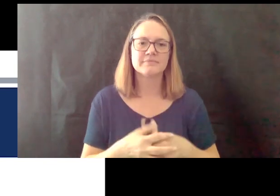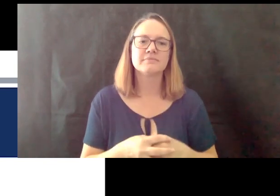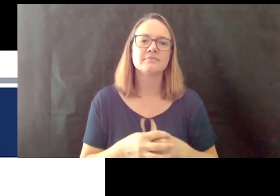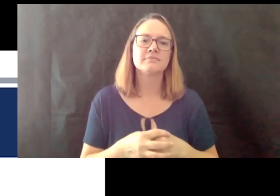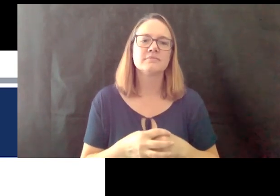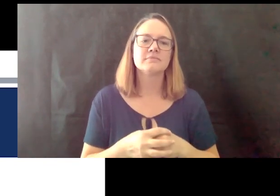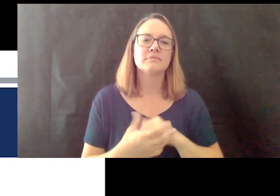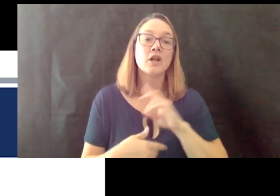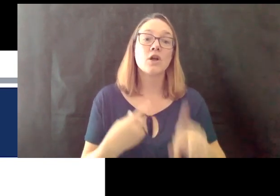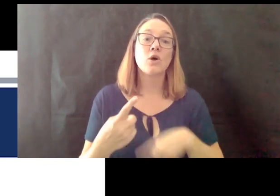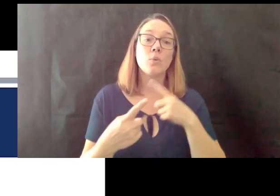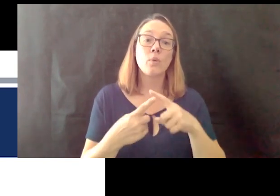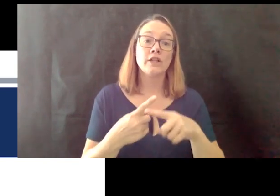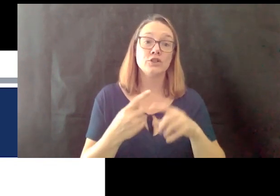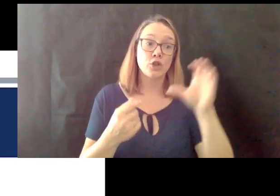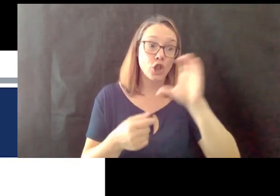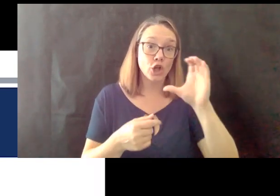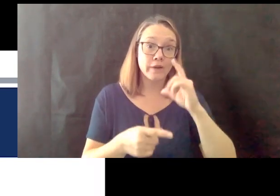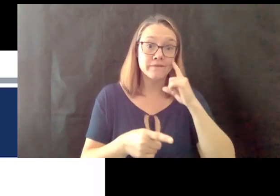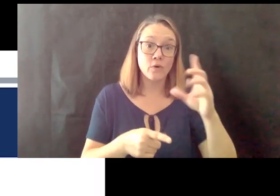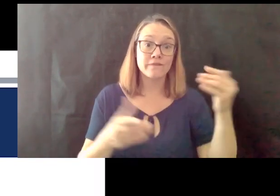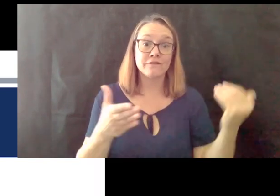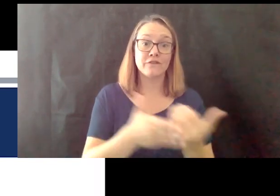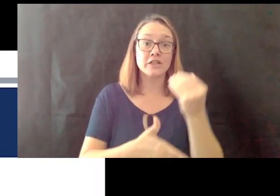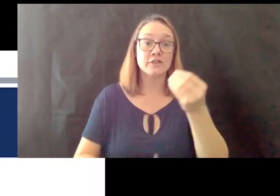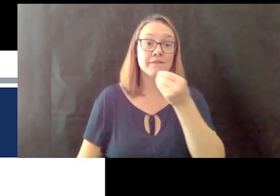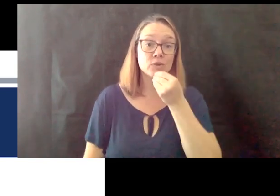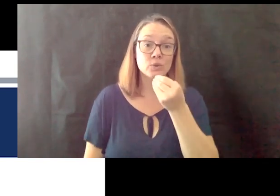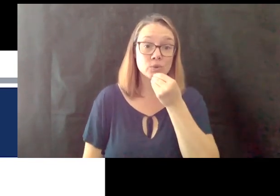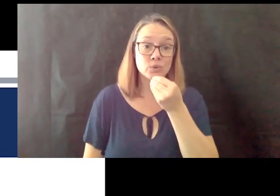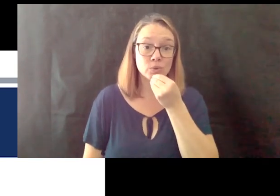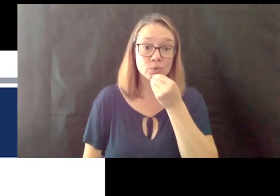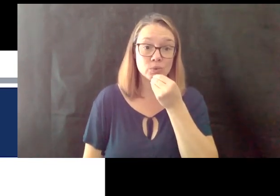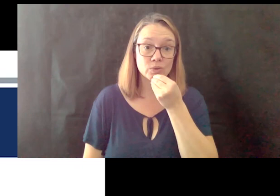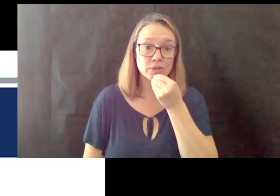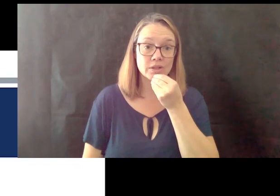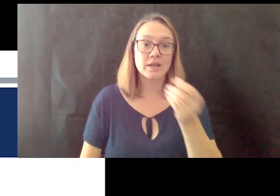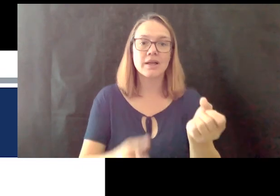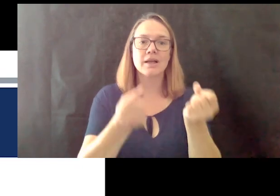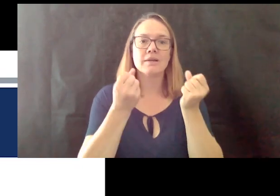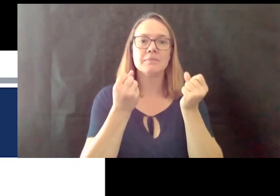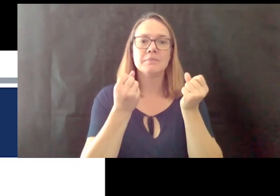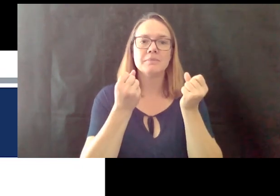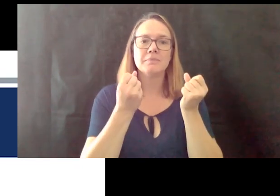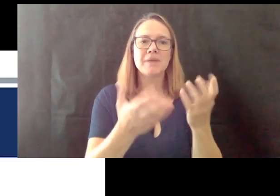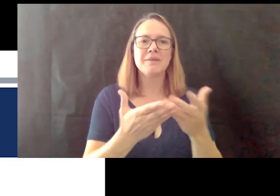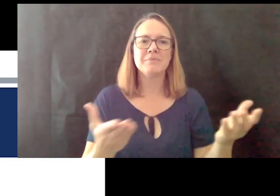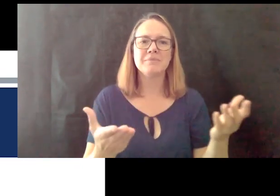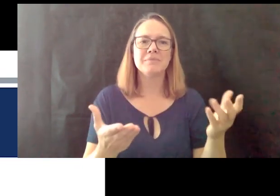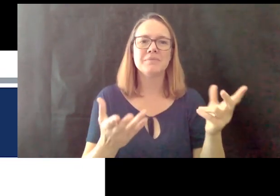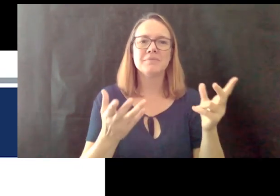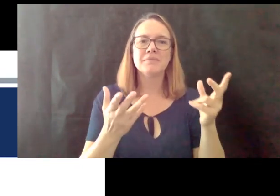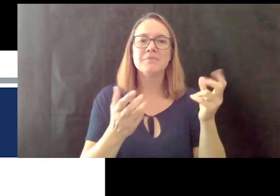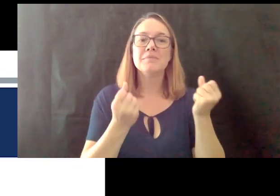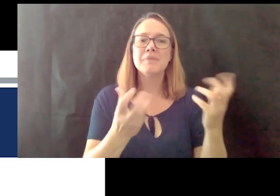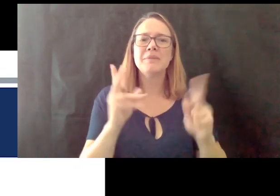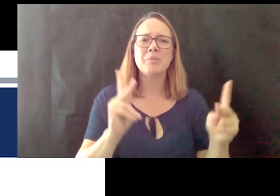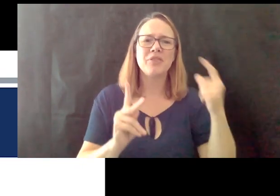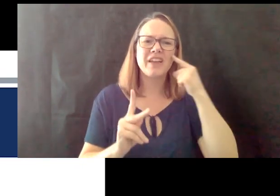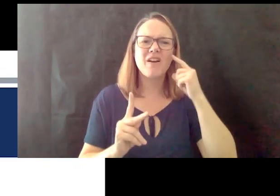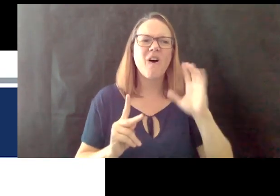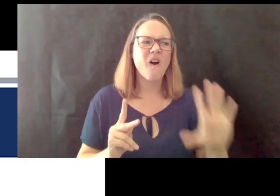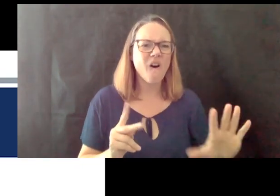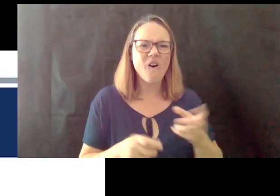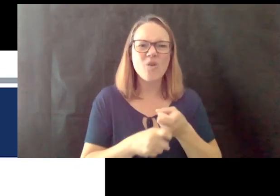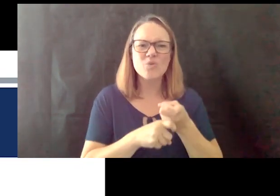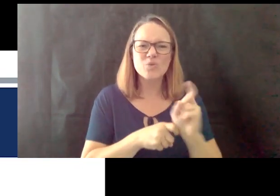And obviously, when you're looking for these fresh foods, a lot of people have a point of contention of, man, these foods just don't